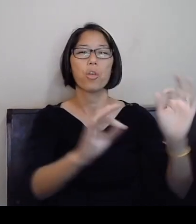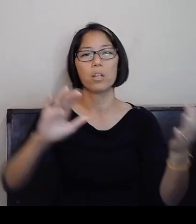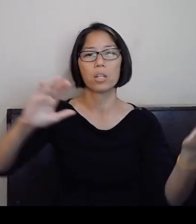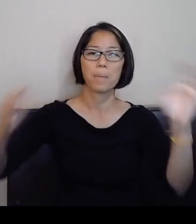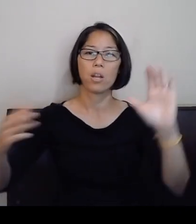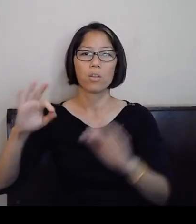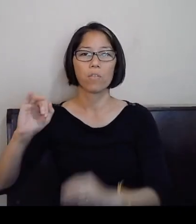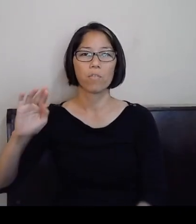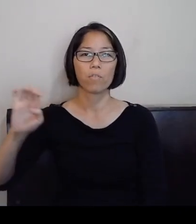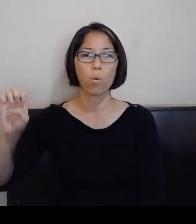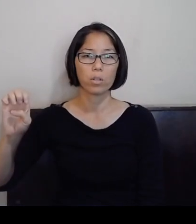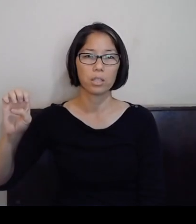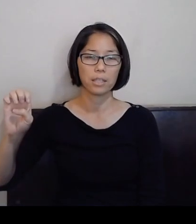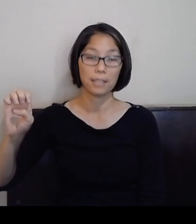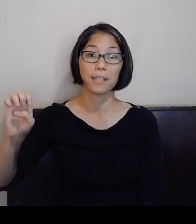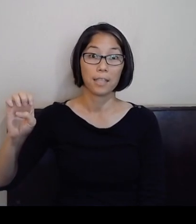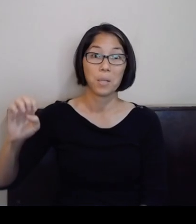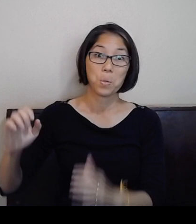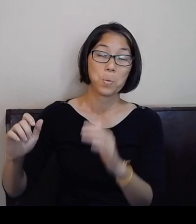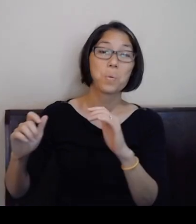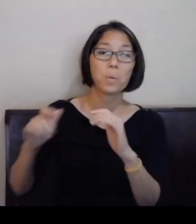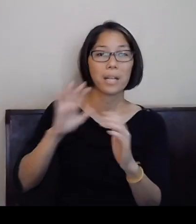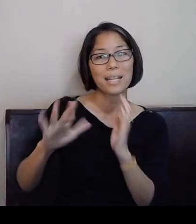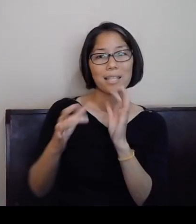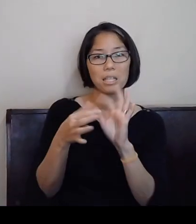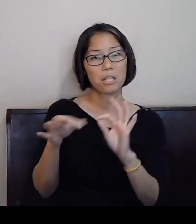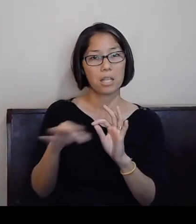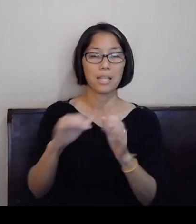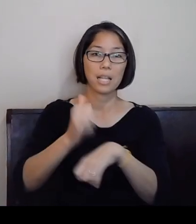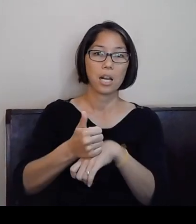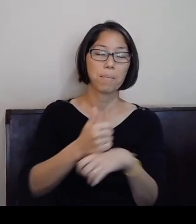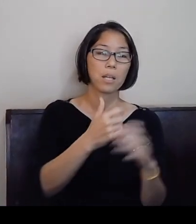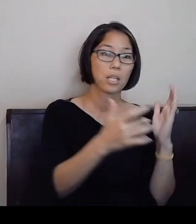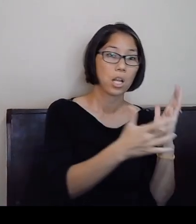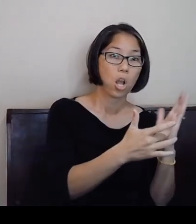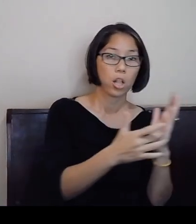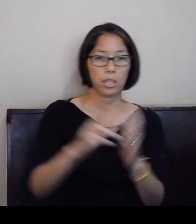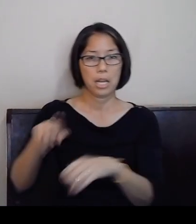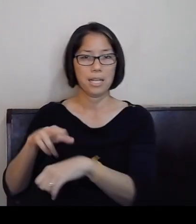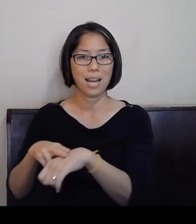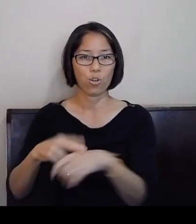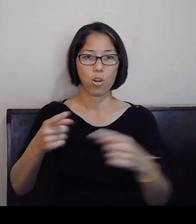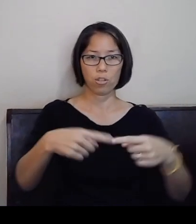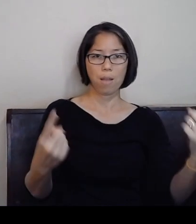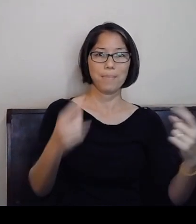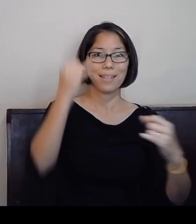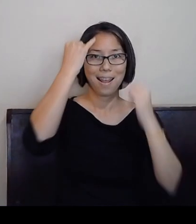Force. His comments set up technology and nature as opposing ideas.